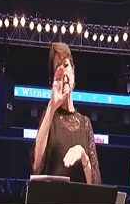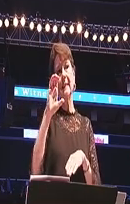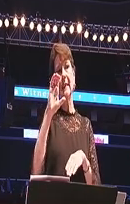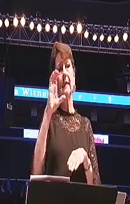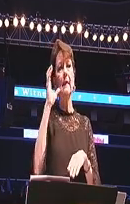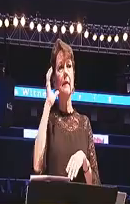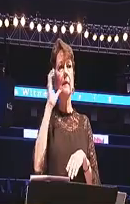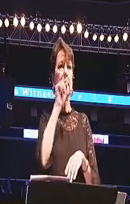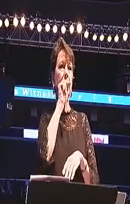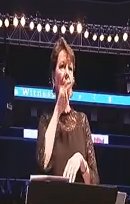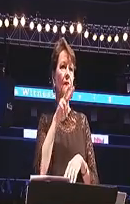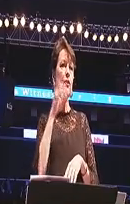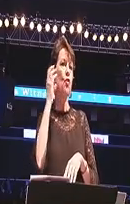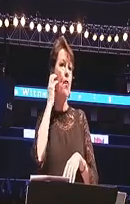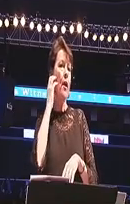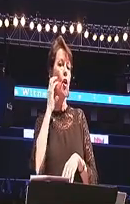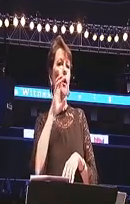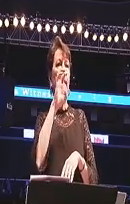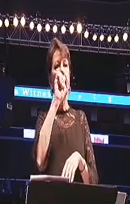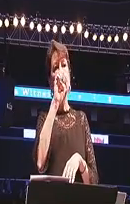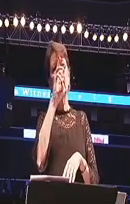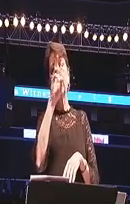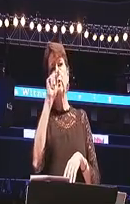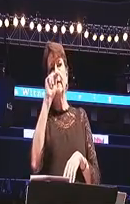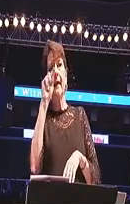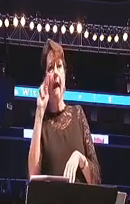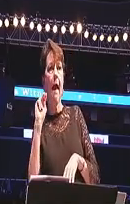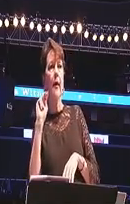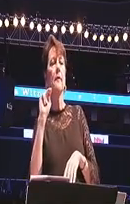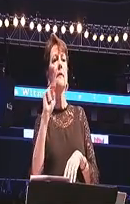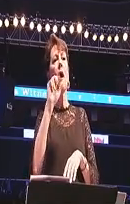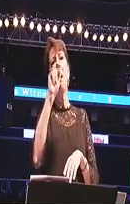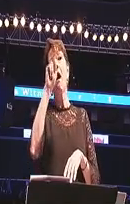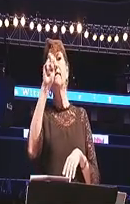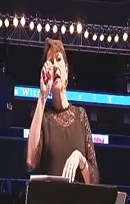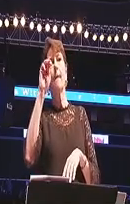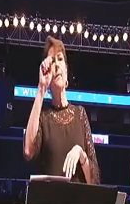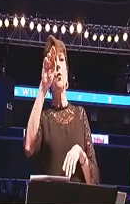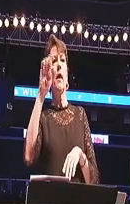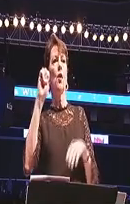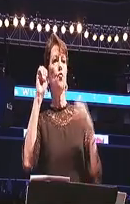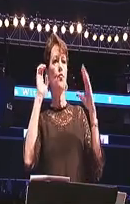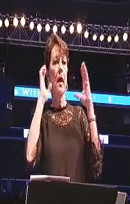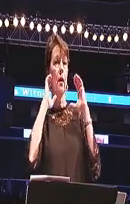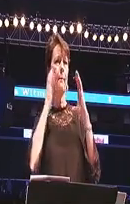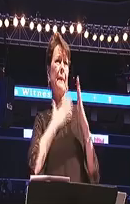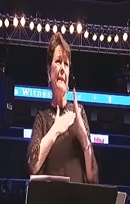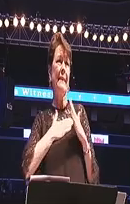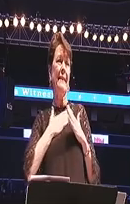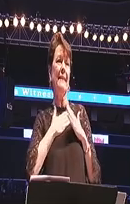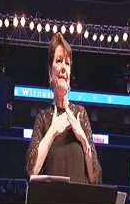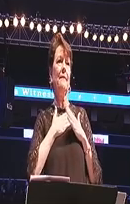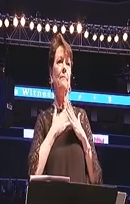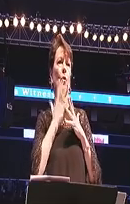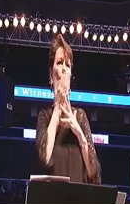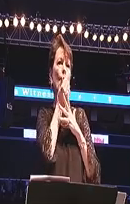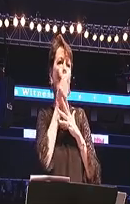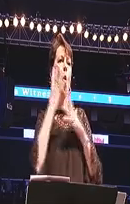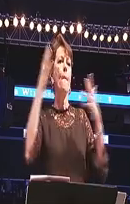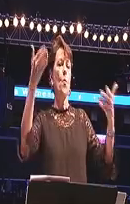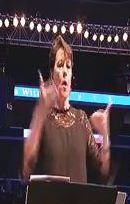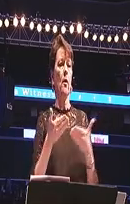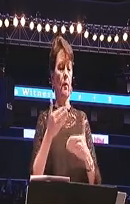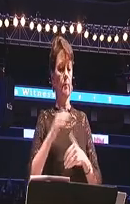or EWTN, Ave Maria, or Relevant Radio. So please, let's give a beautiful, warm welcome to